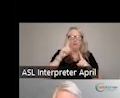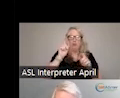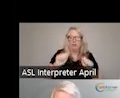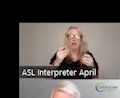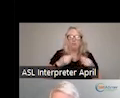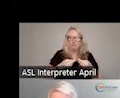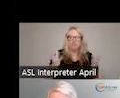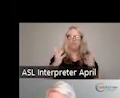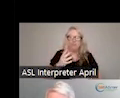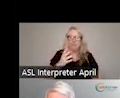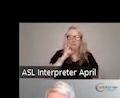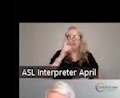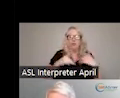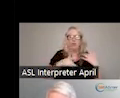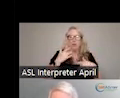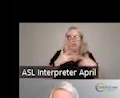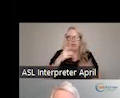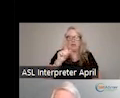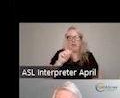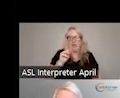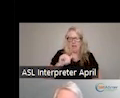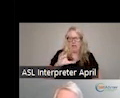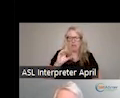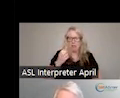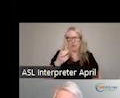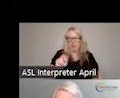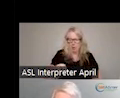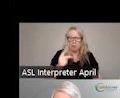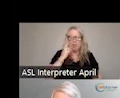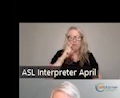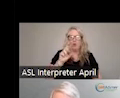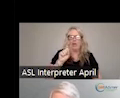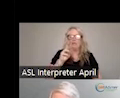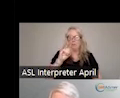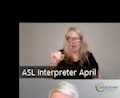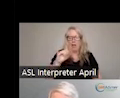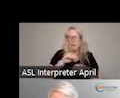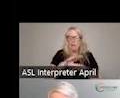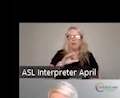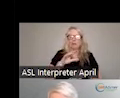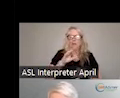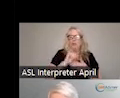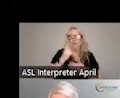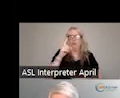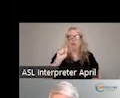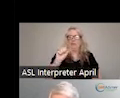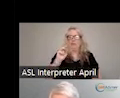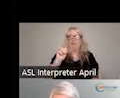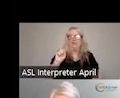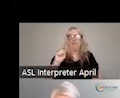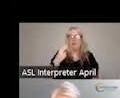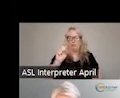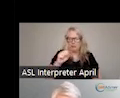I'm really excited today. I'm Amy Cohen, clinical psychologist. I lead SMI Advisor, which is one of SAMHSA's funded